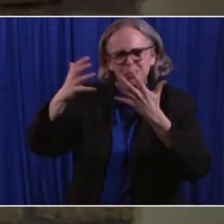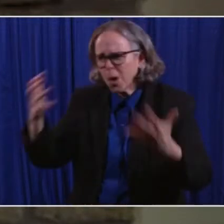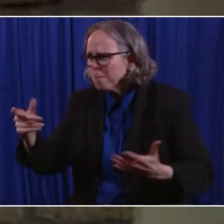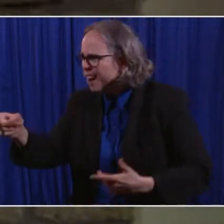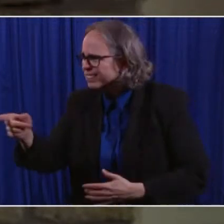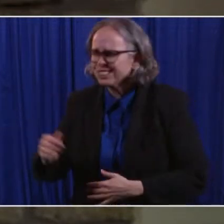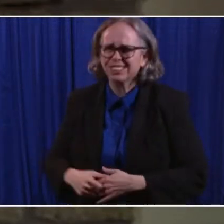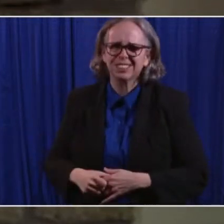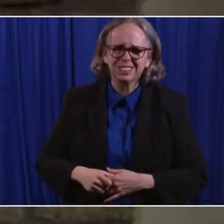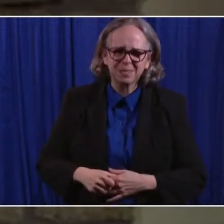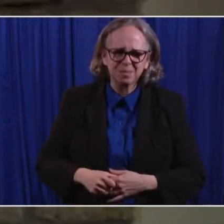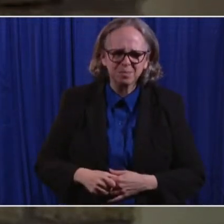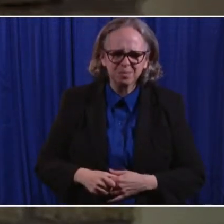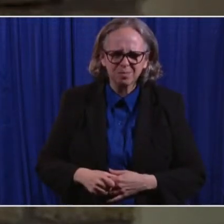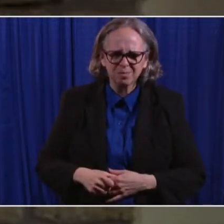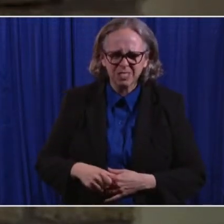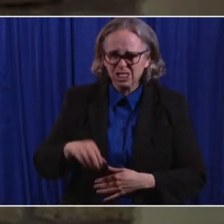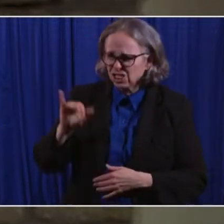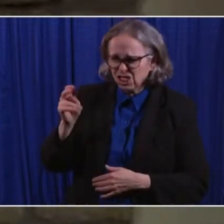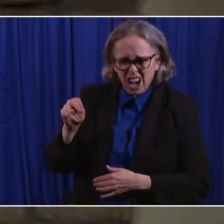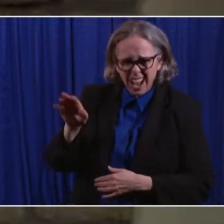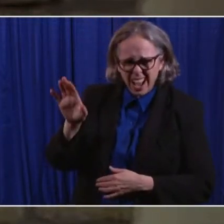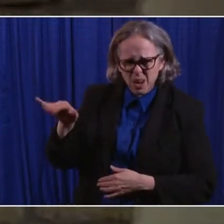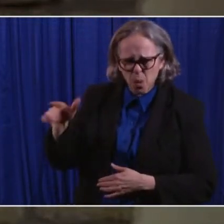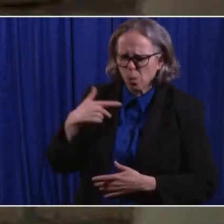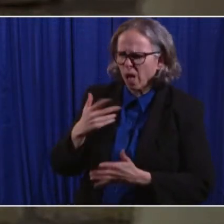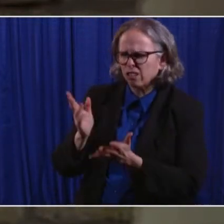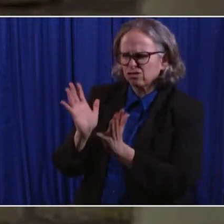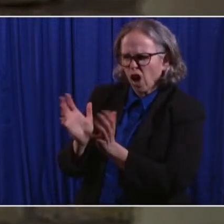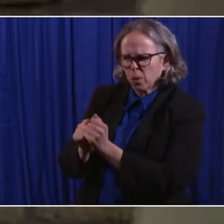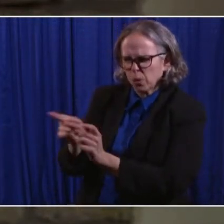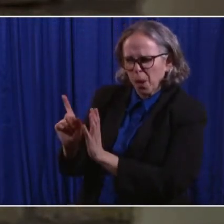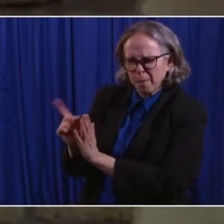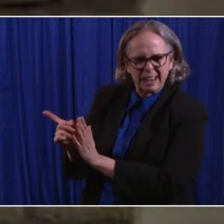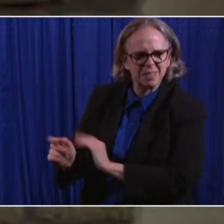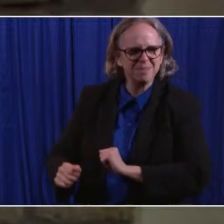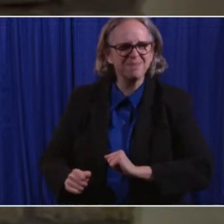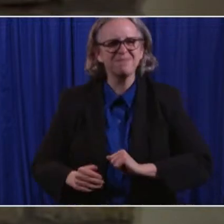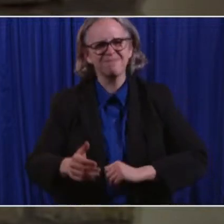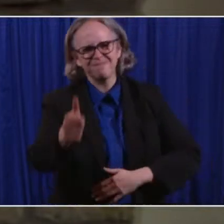thank you. And John, we'll be back to you in a few minutes. great, thanks, Governor.